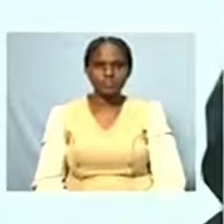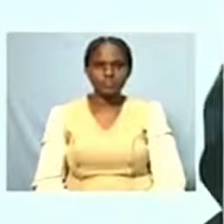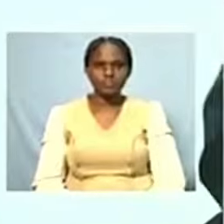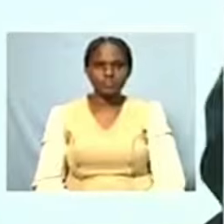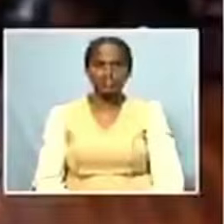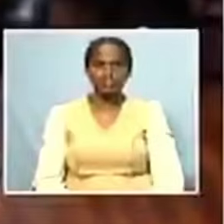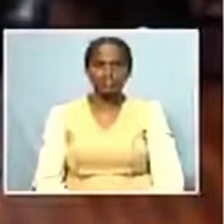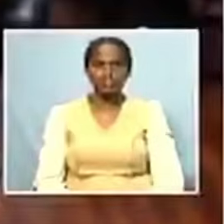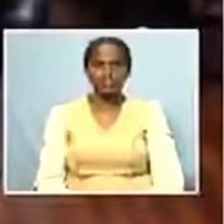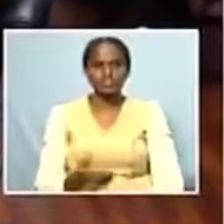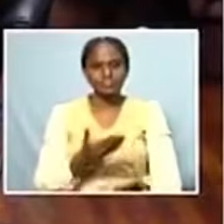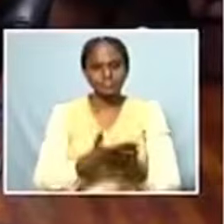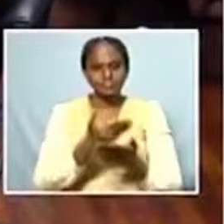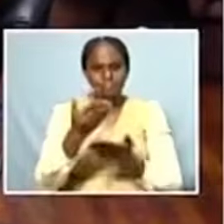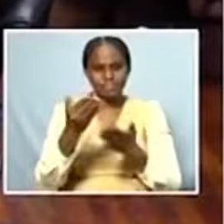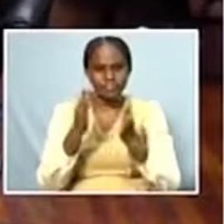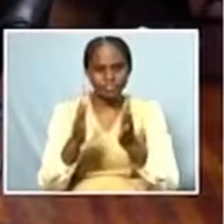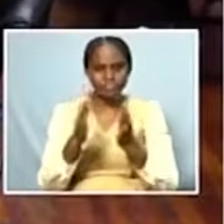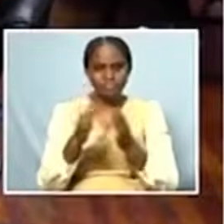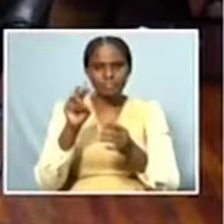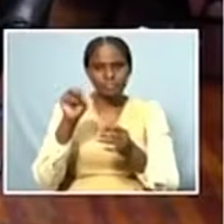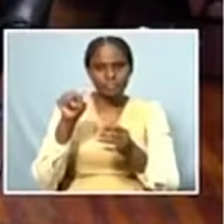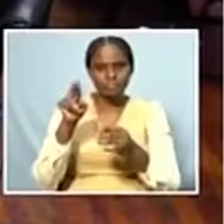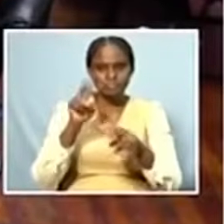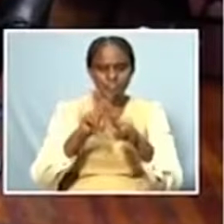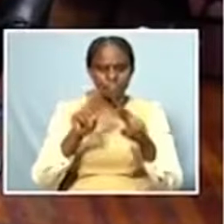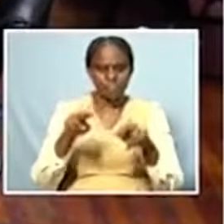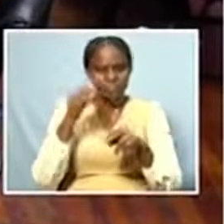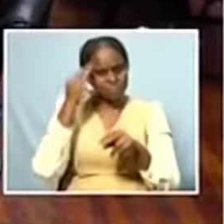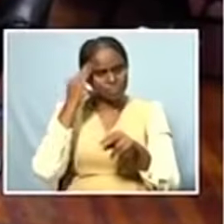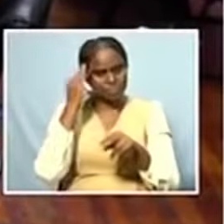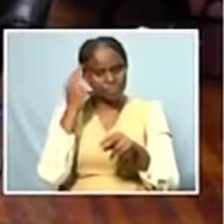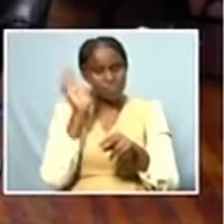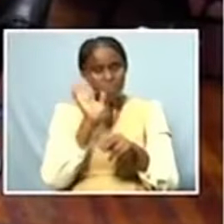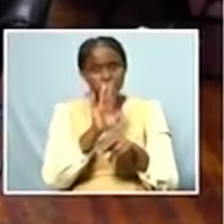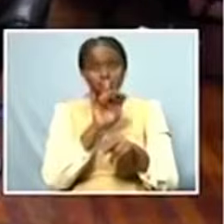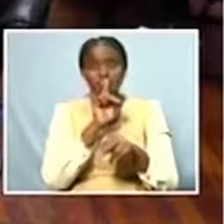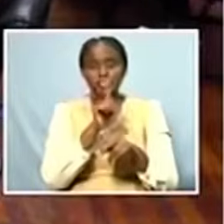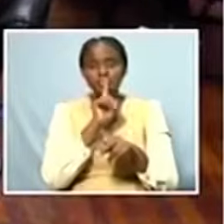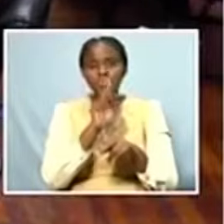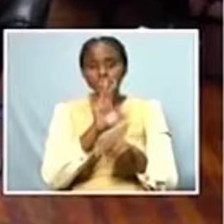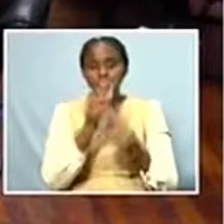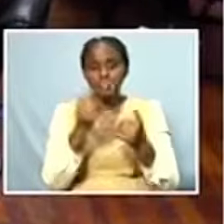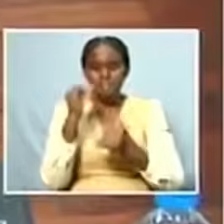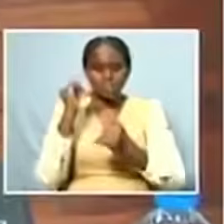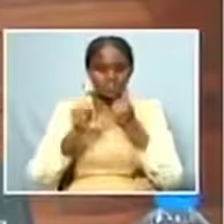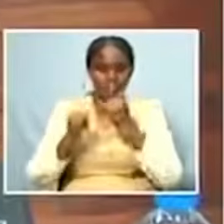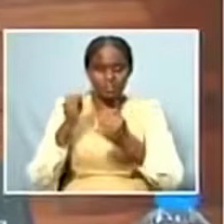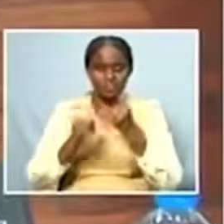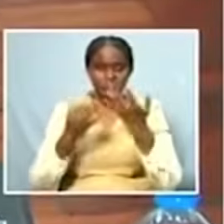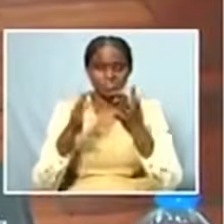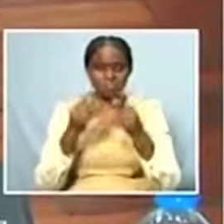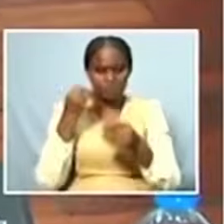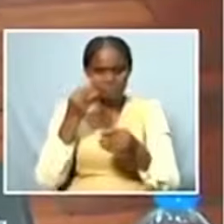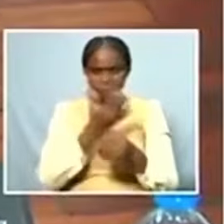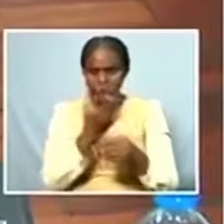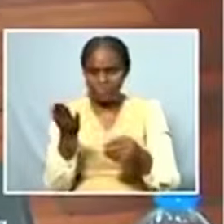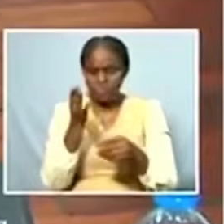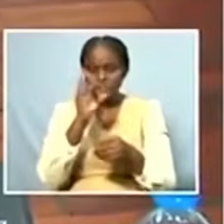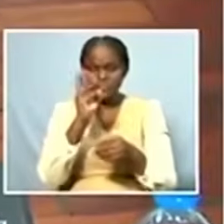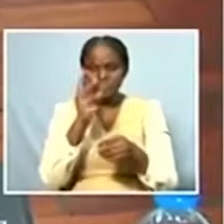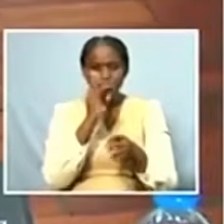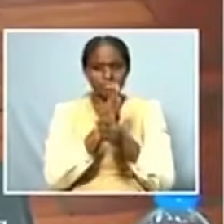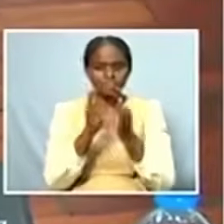Okay, Honorable Mai. Mr. Chairman, considering that the expiry of these 6